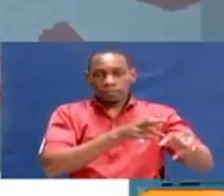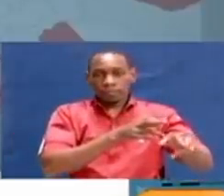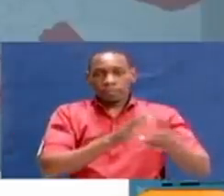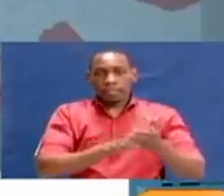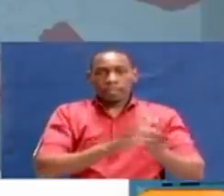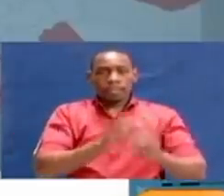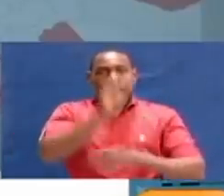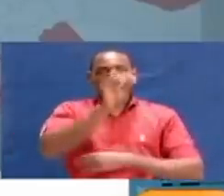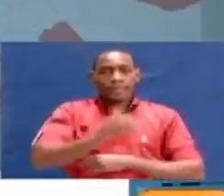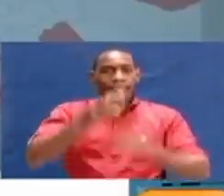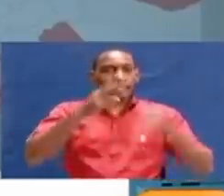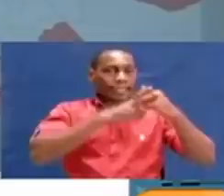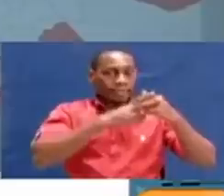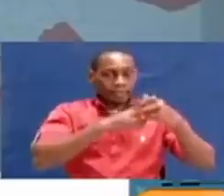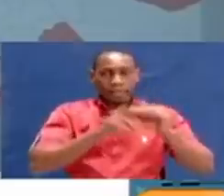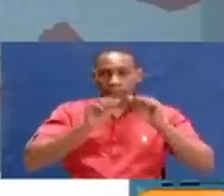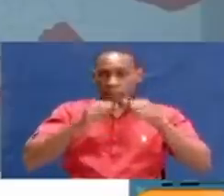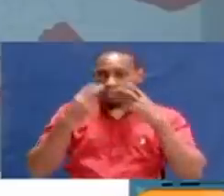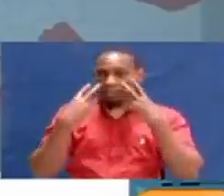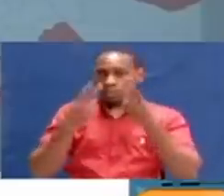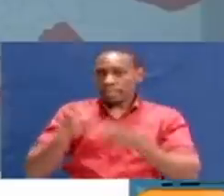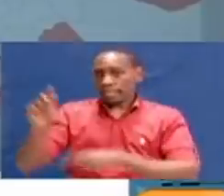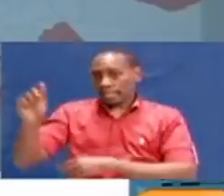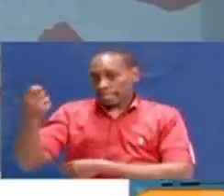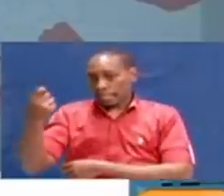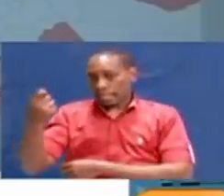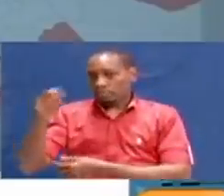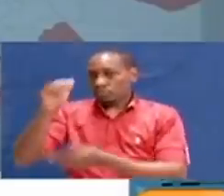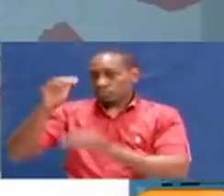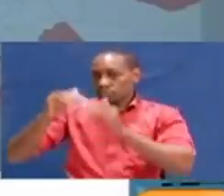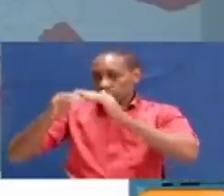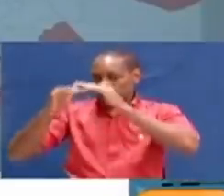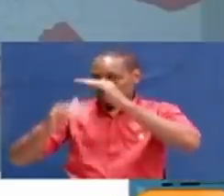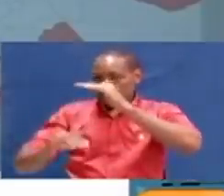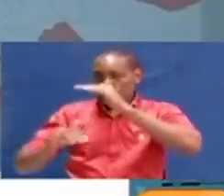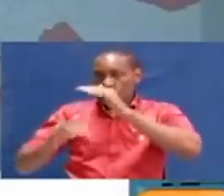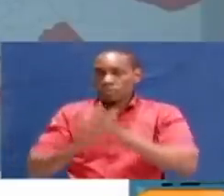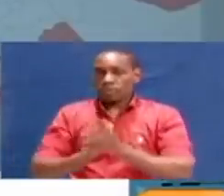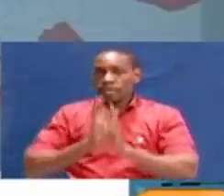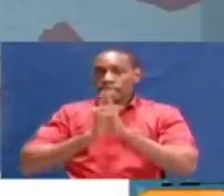7%, and you can see ours is slightly lower at